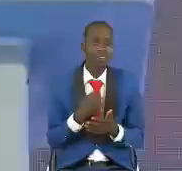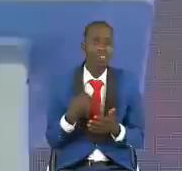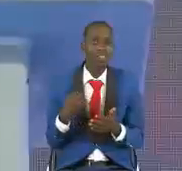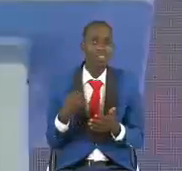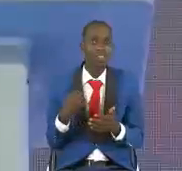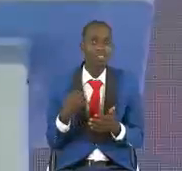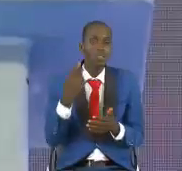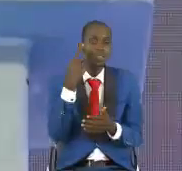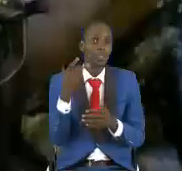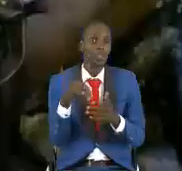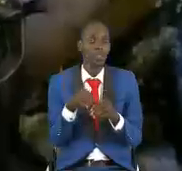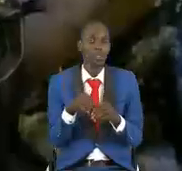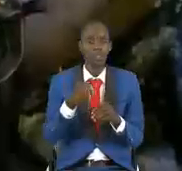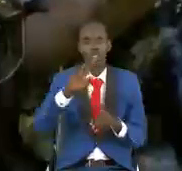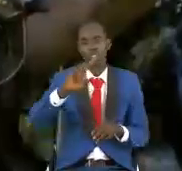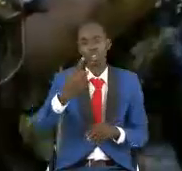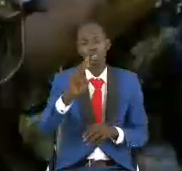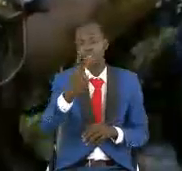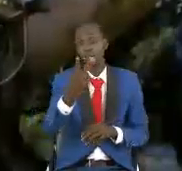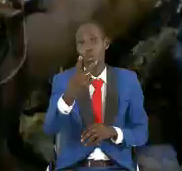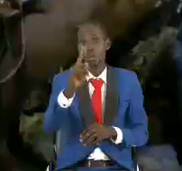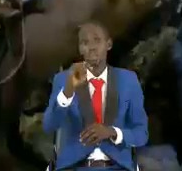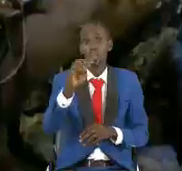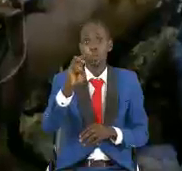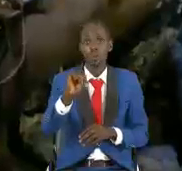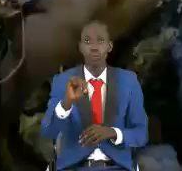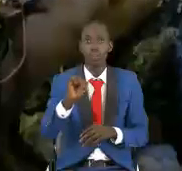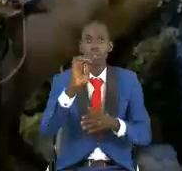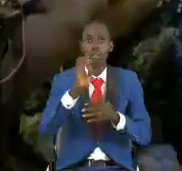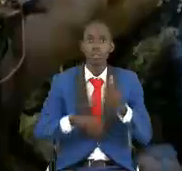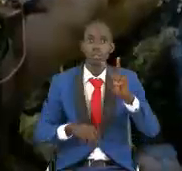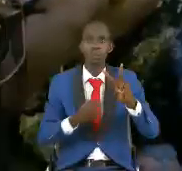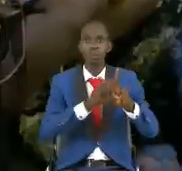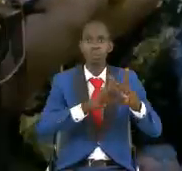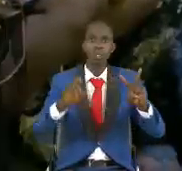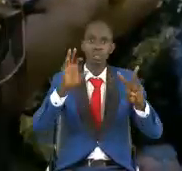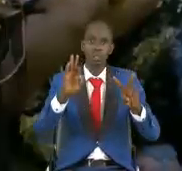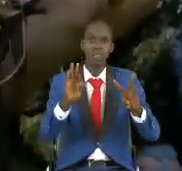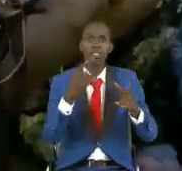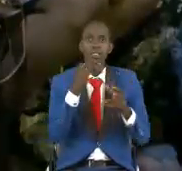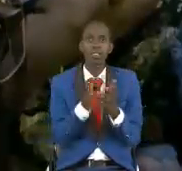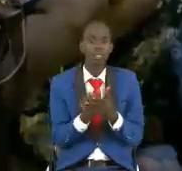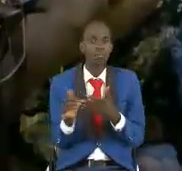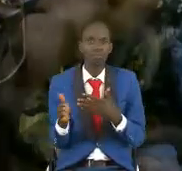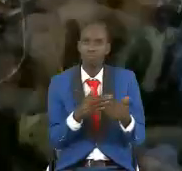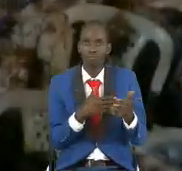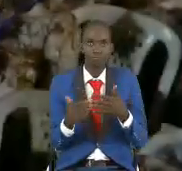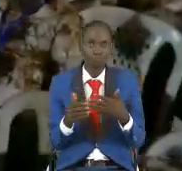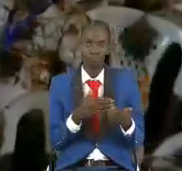In 2 Timothy chapter 2, looking at verse 9, he says, nevertheless,